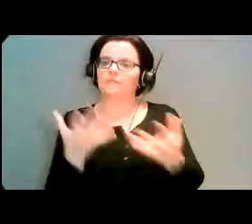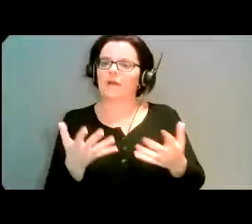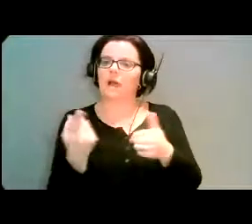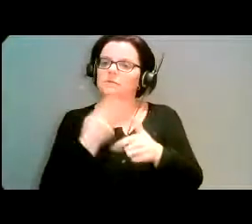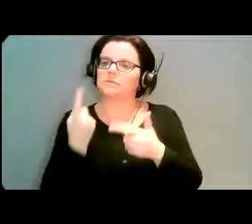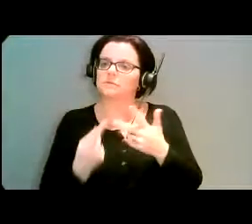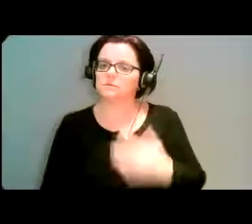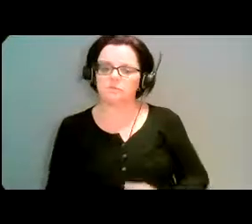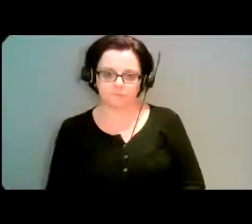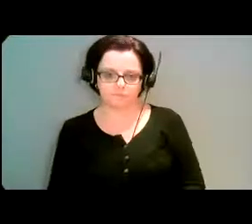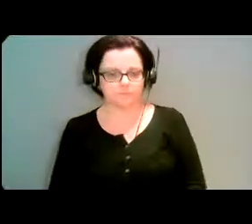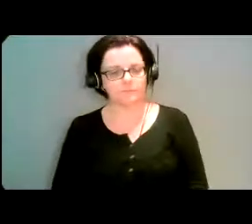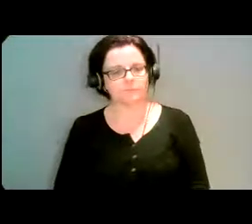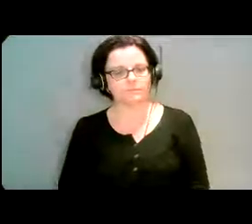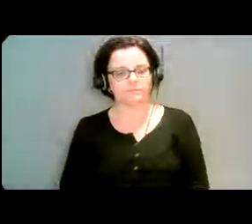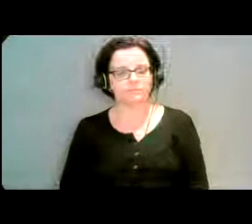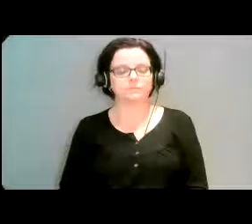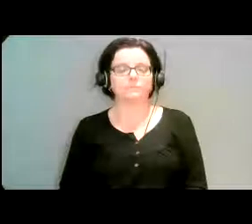Okay, so